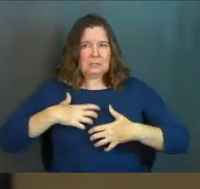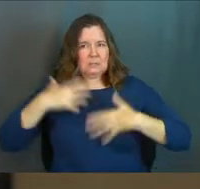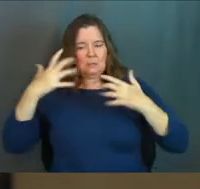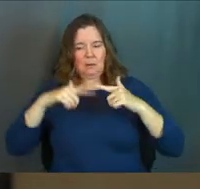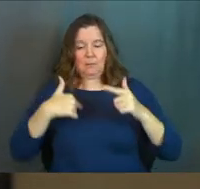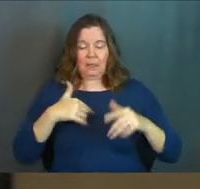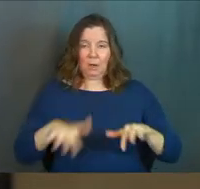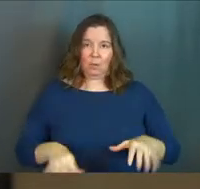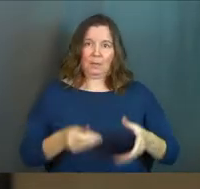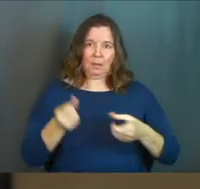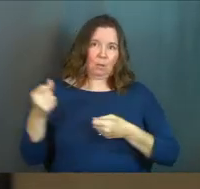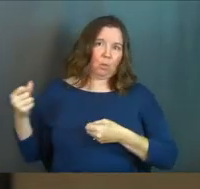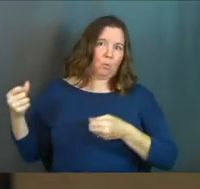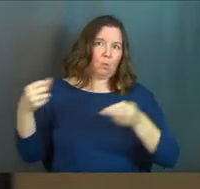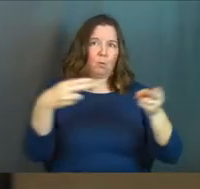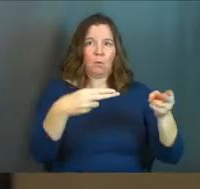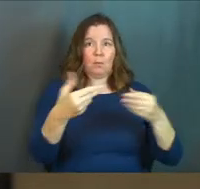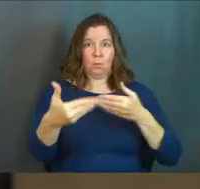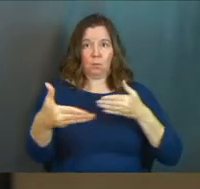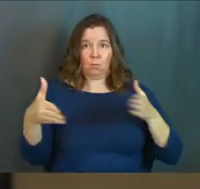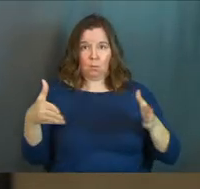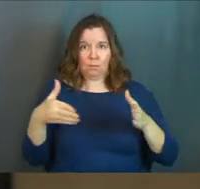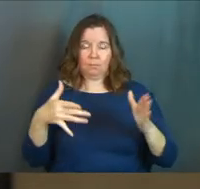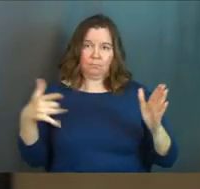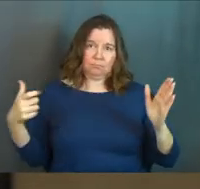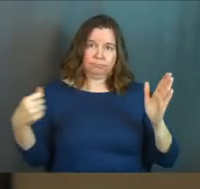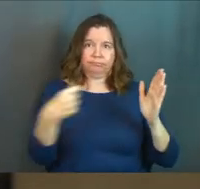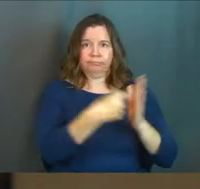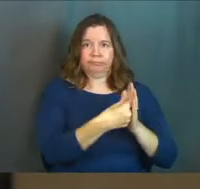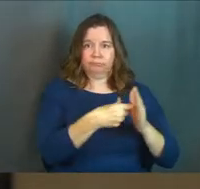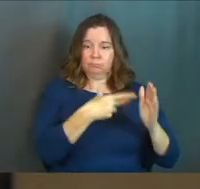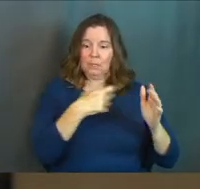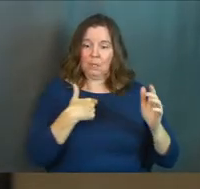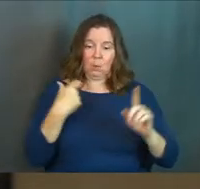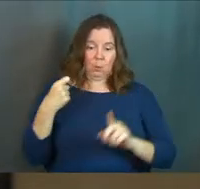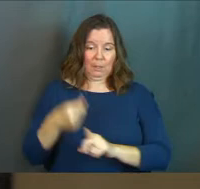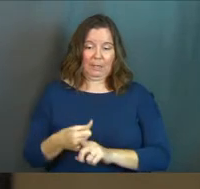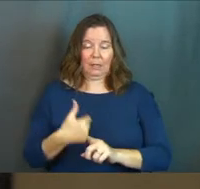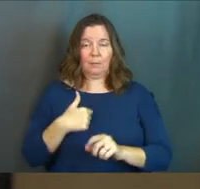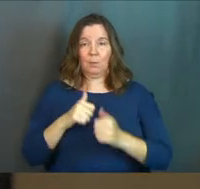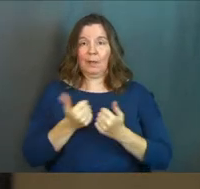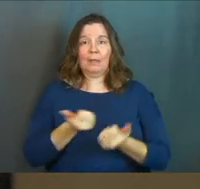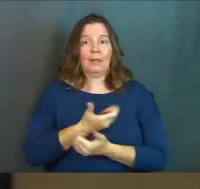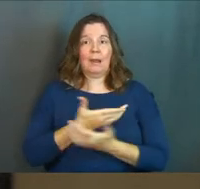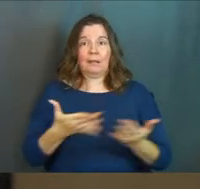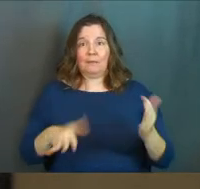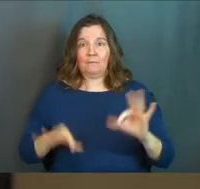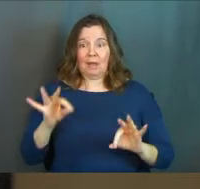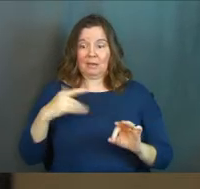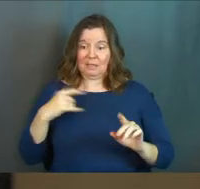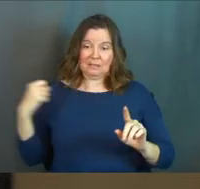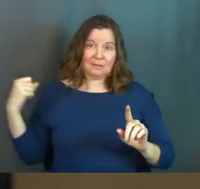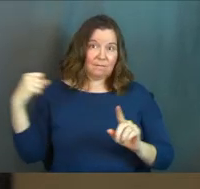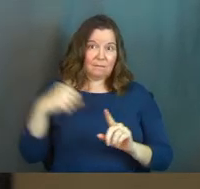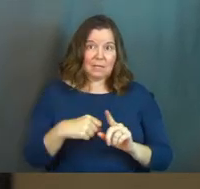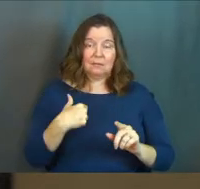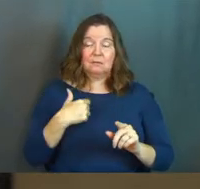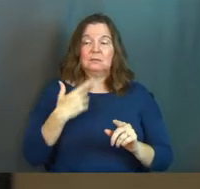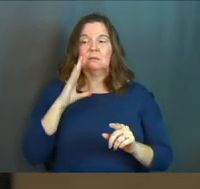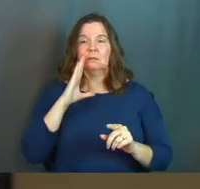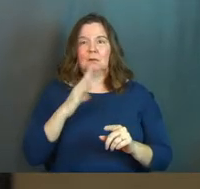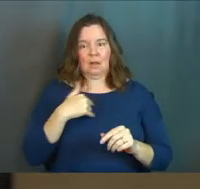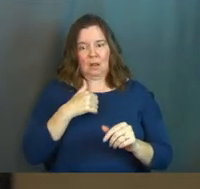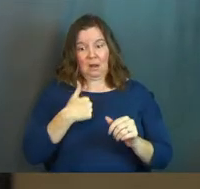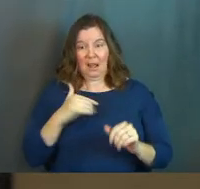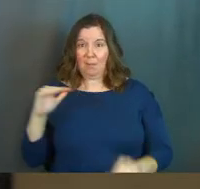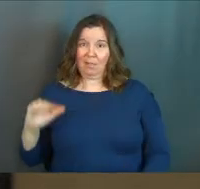at me that he would pick me up and throw me across the room. He would hit me with anything, even his fist.